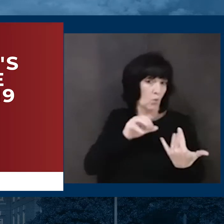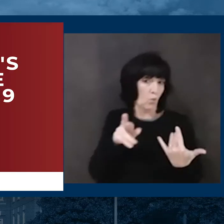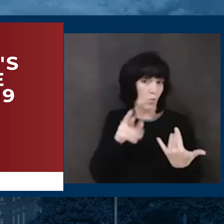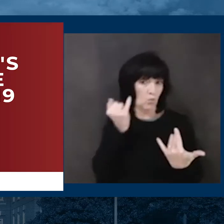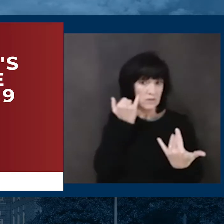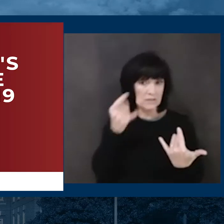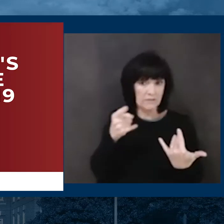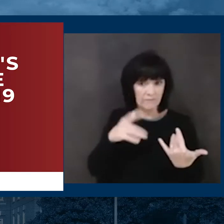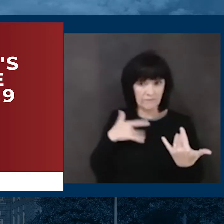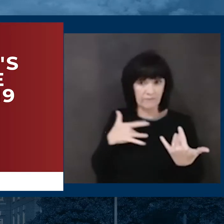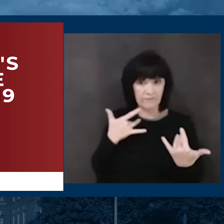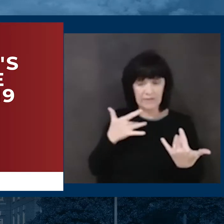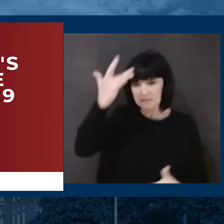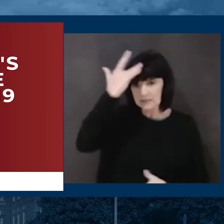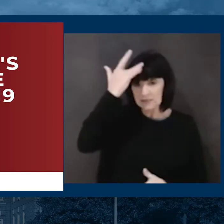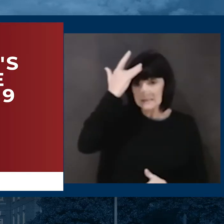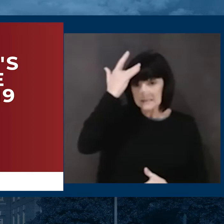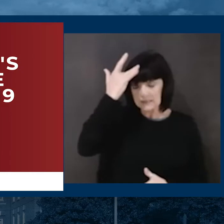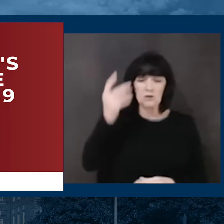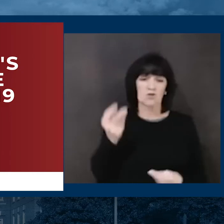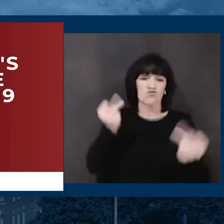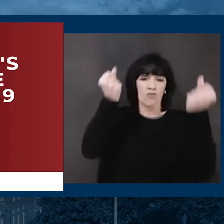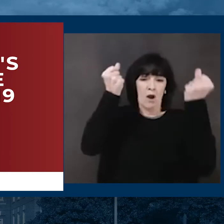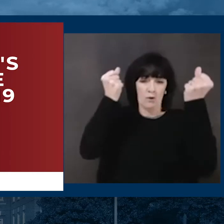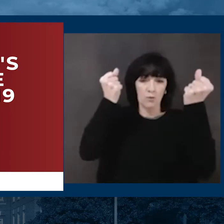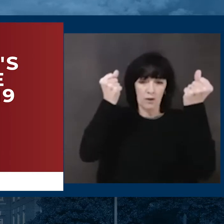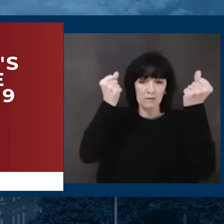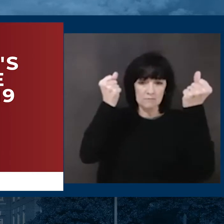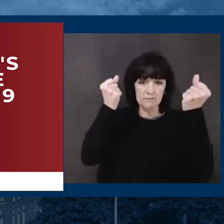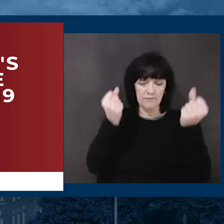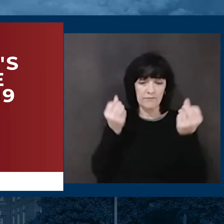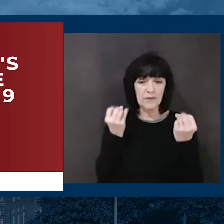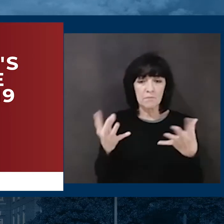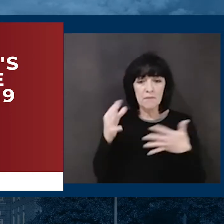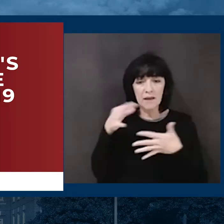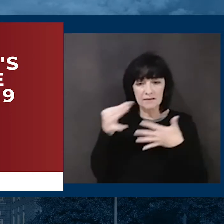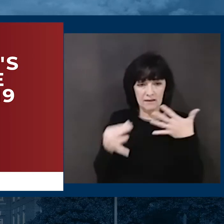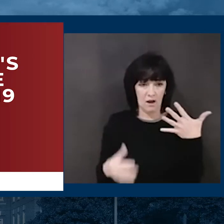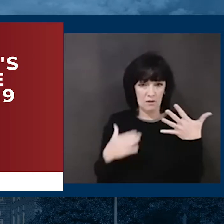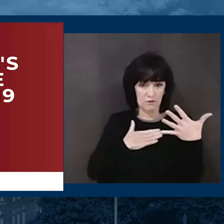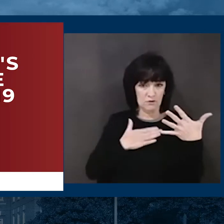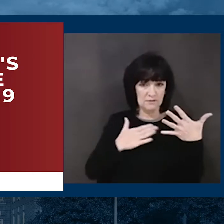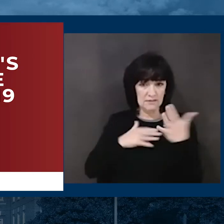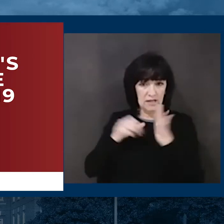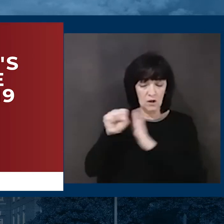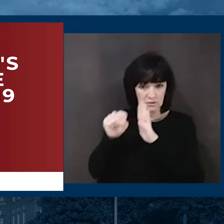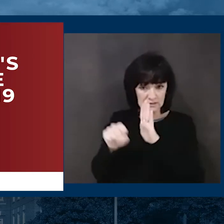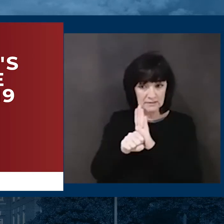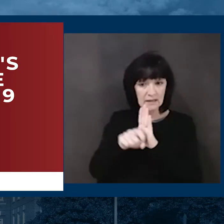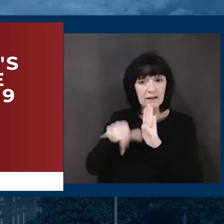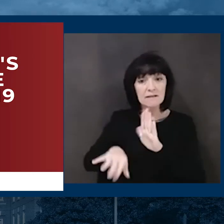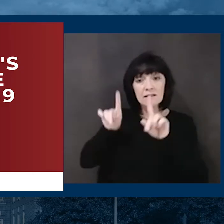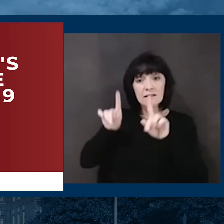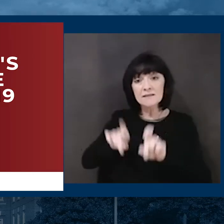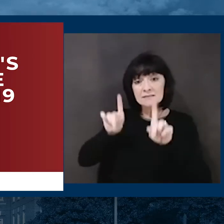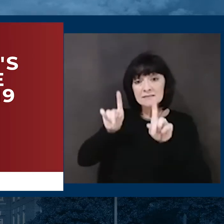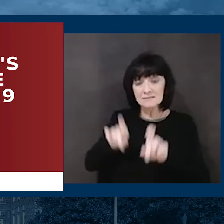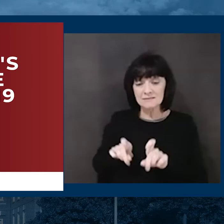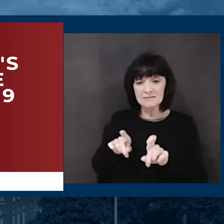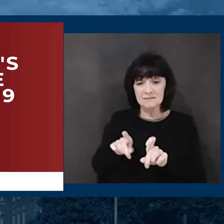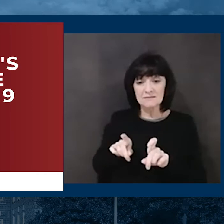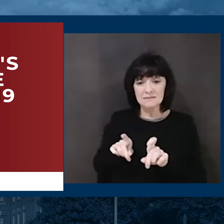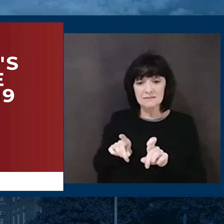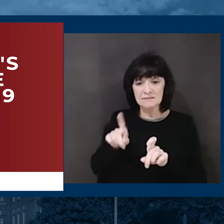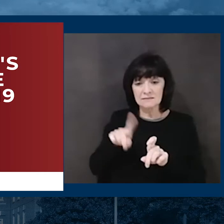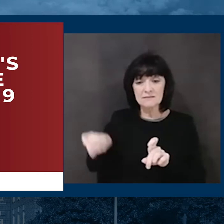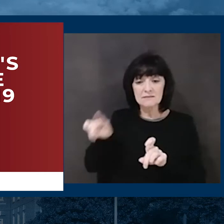and get tested. Lots of options here in our state. Again, the testing numbers are off the charts and gives us